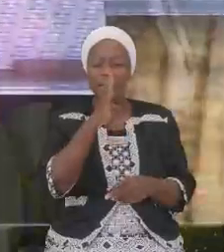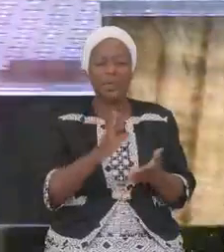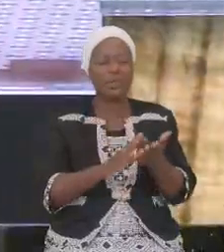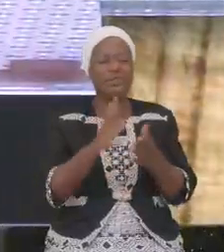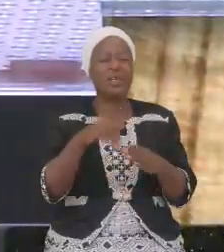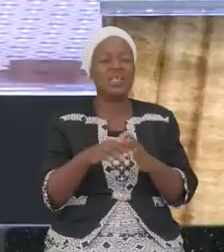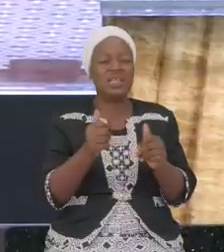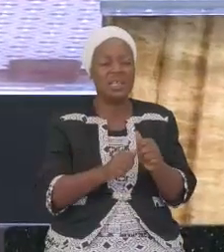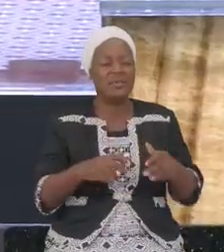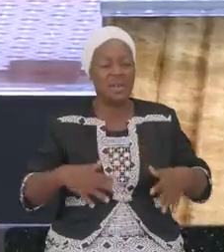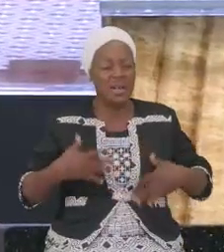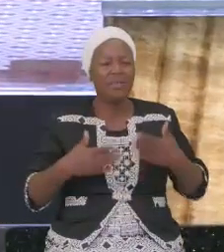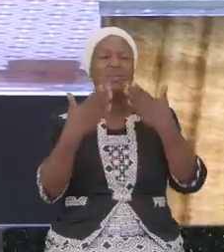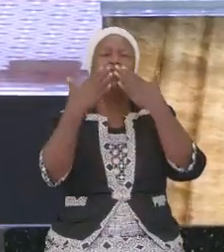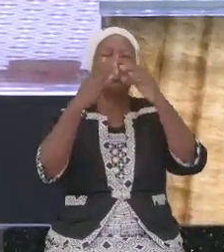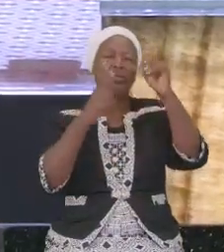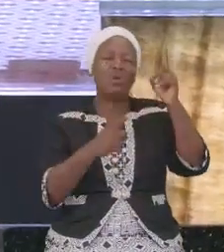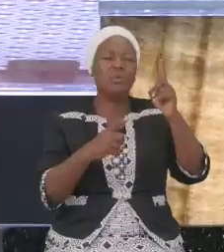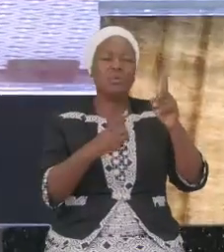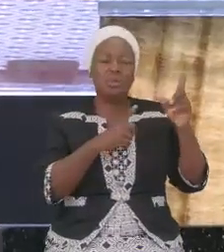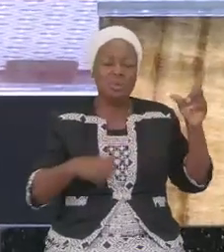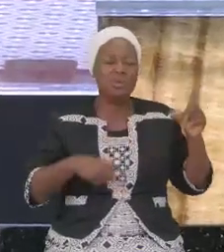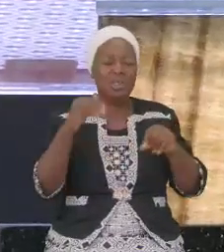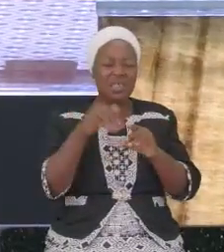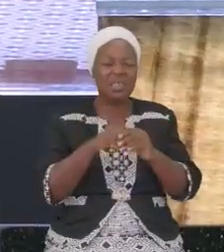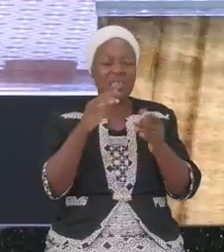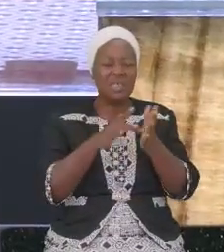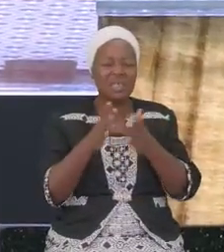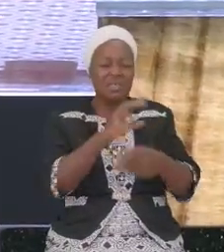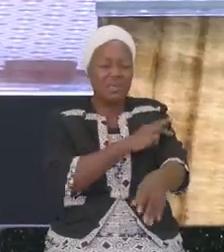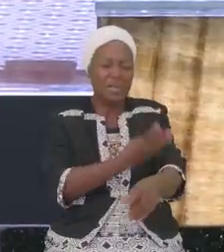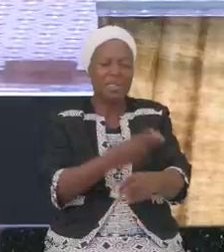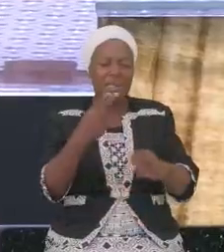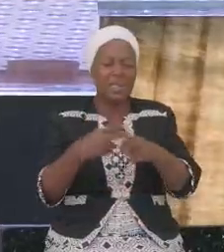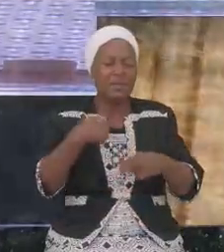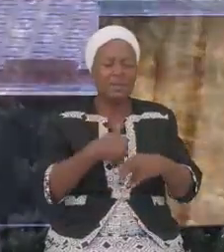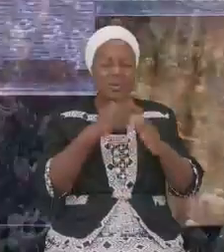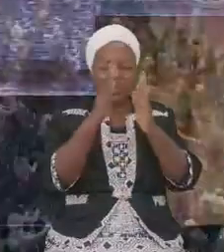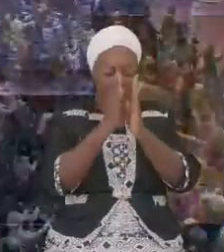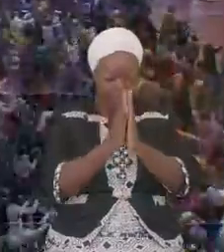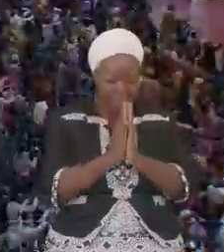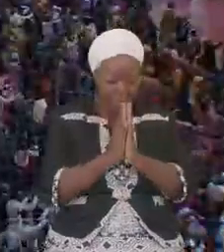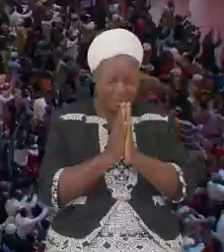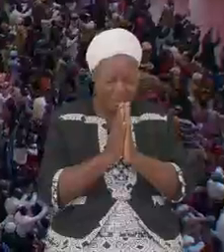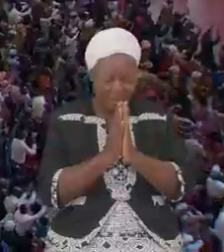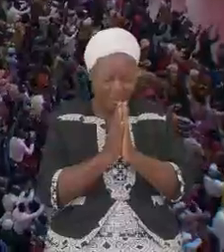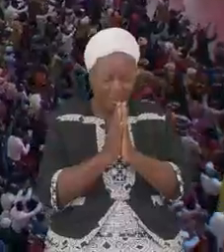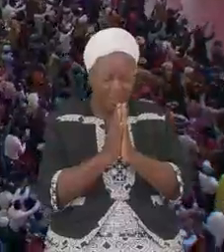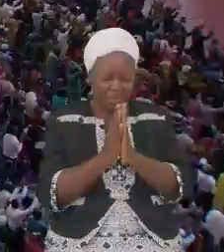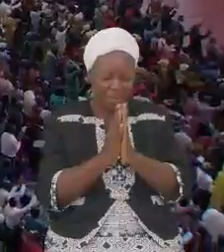every life. Thank you, Lord. In Jesus' mighty name we pray.